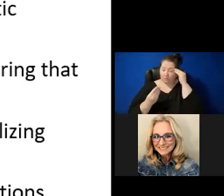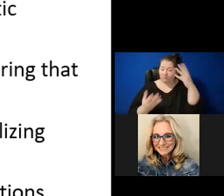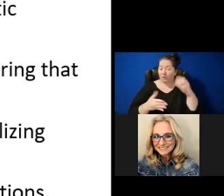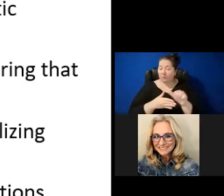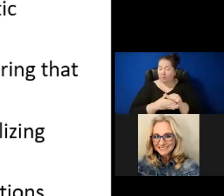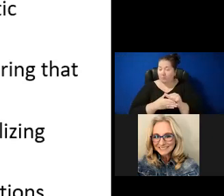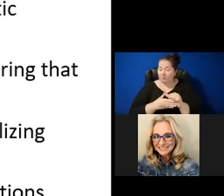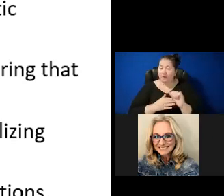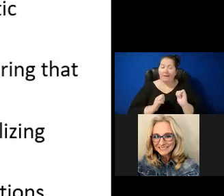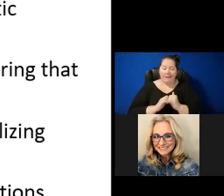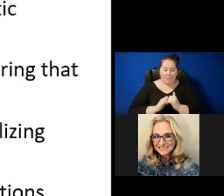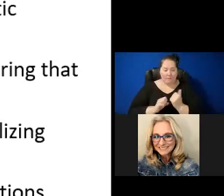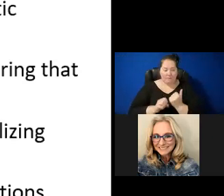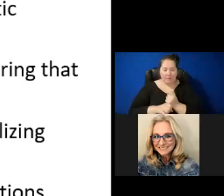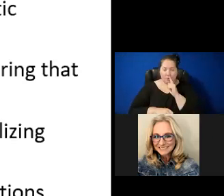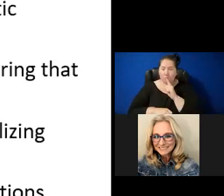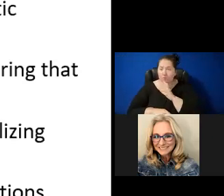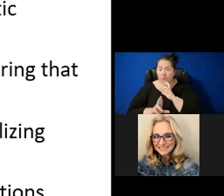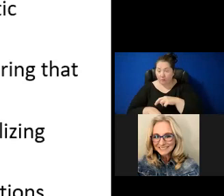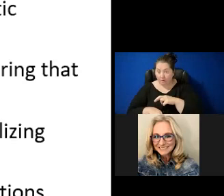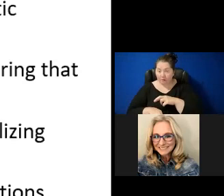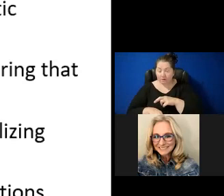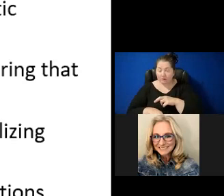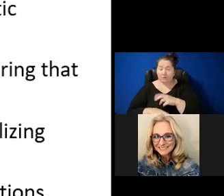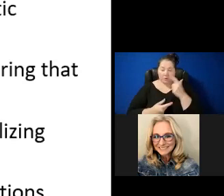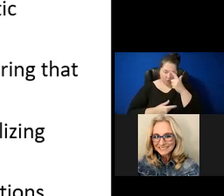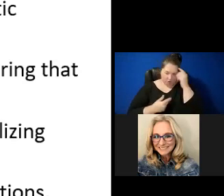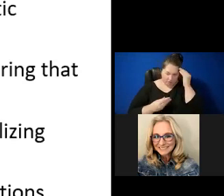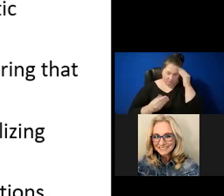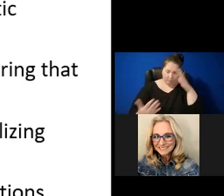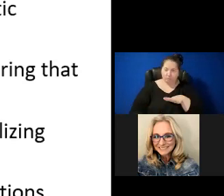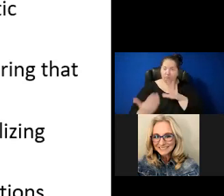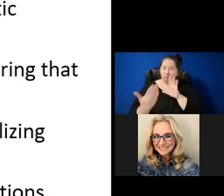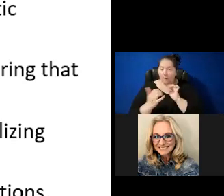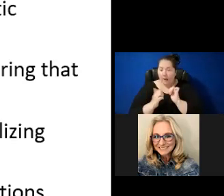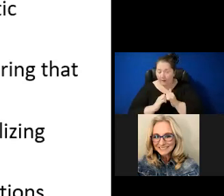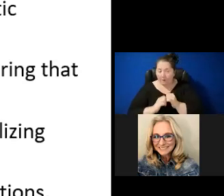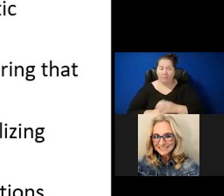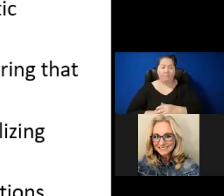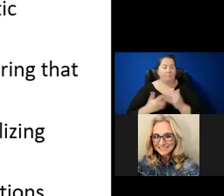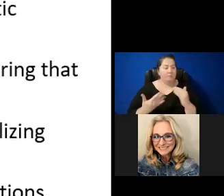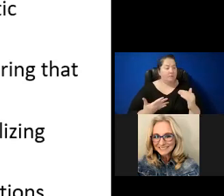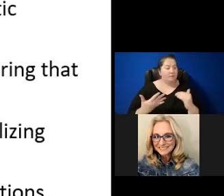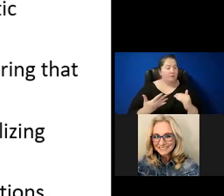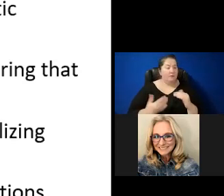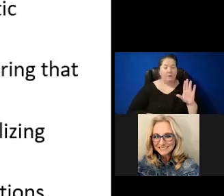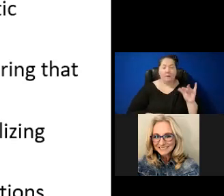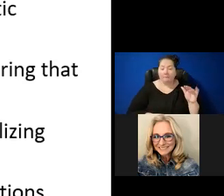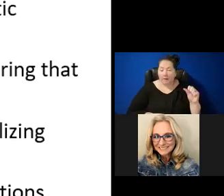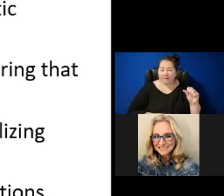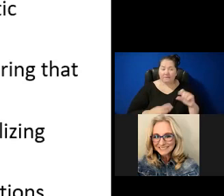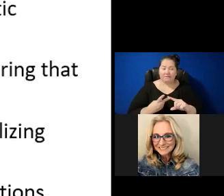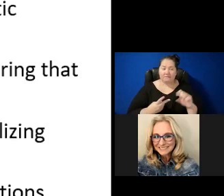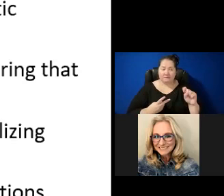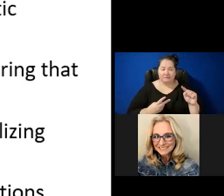So how do we make sure that we're responding with a trauma-informed approach? We're going to touch on some biases and stereotyping.